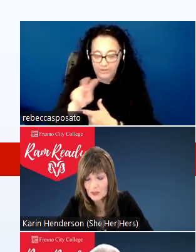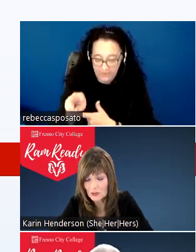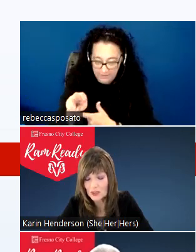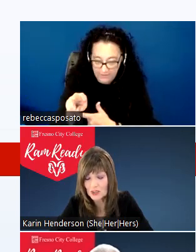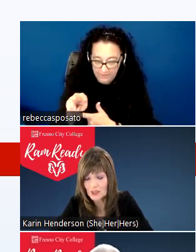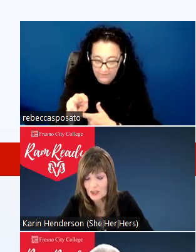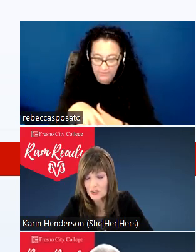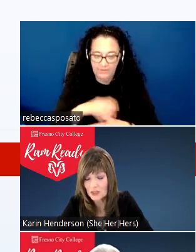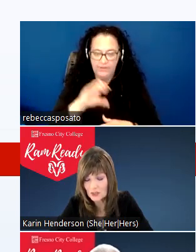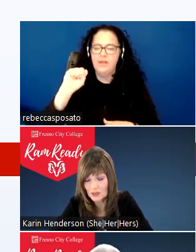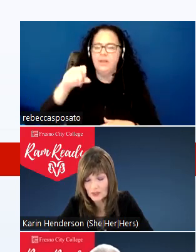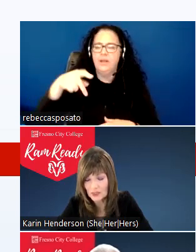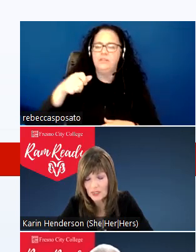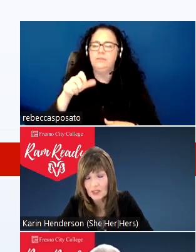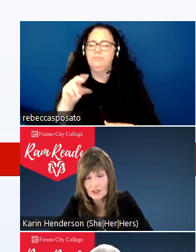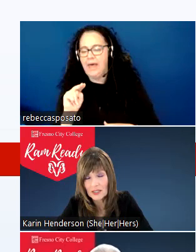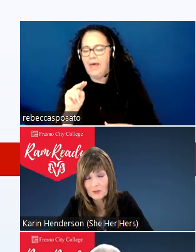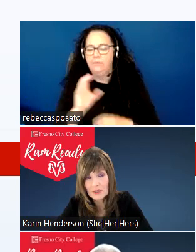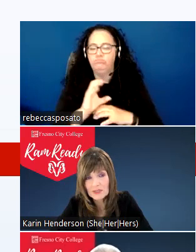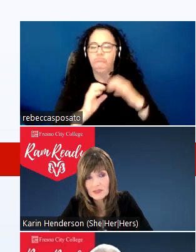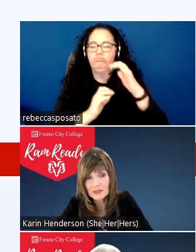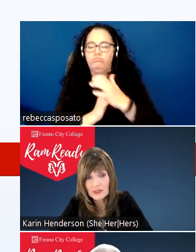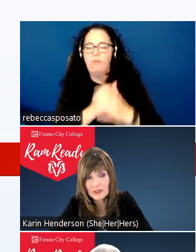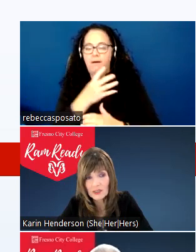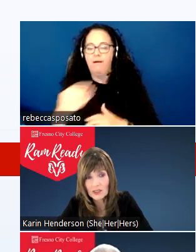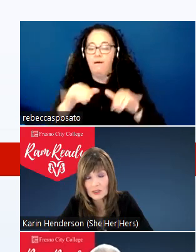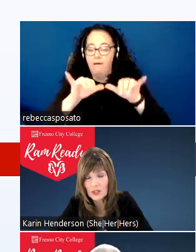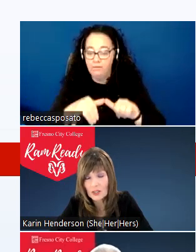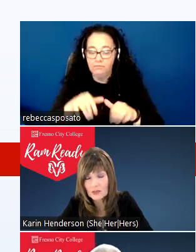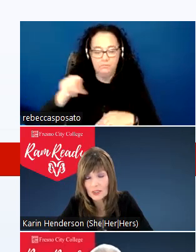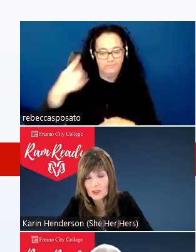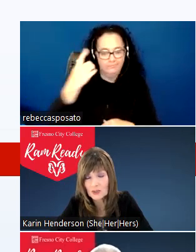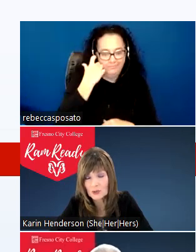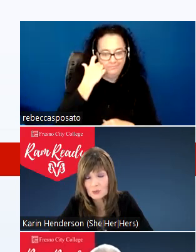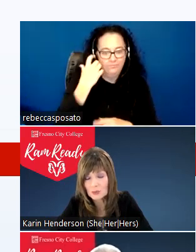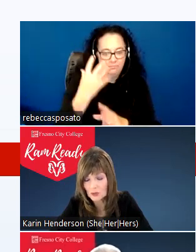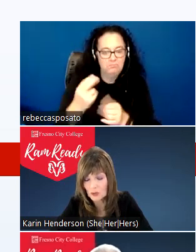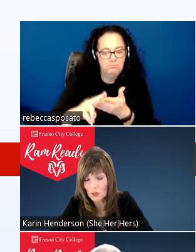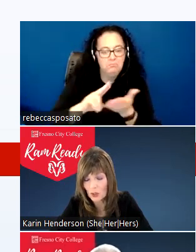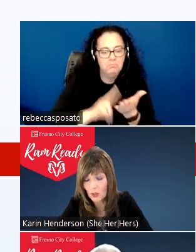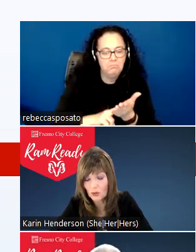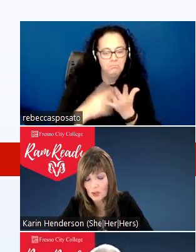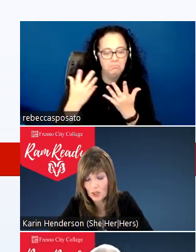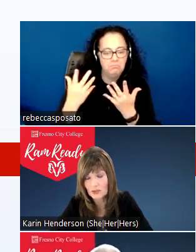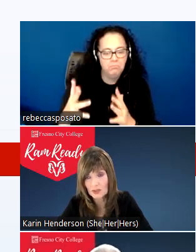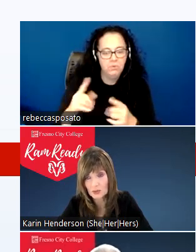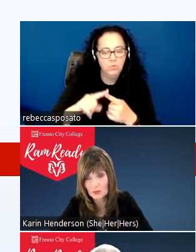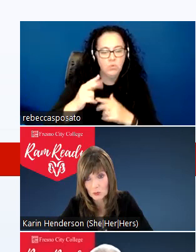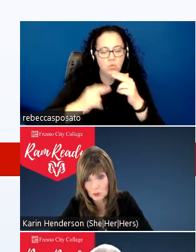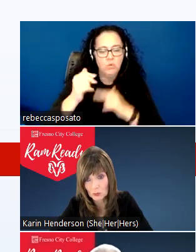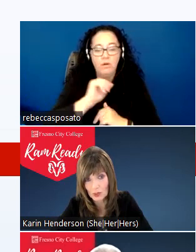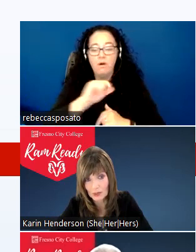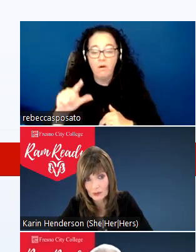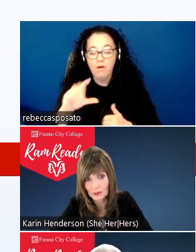Span Construction and Engineering, they recently got a contract to build all